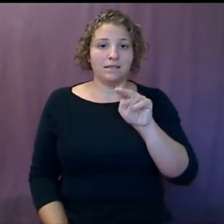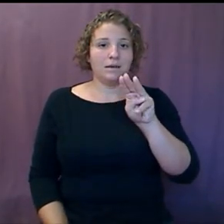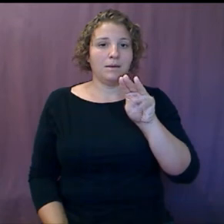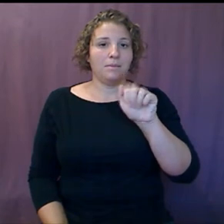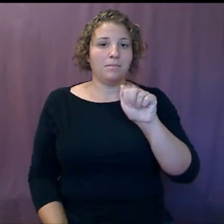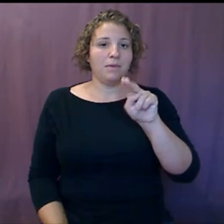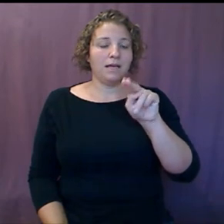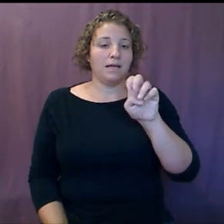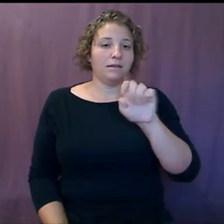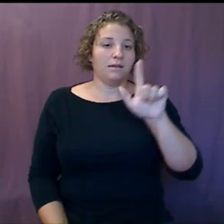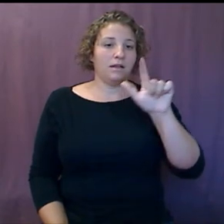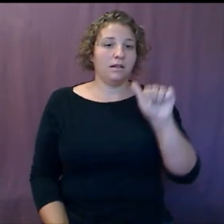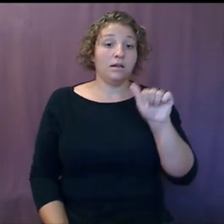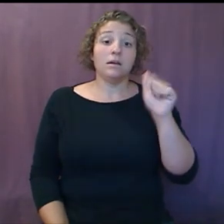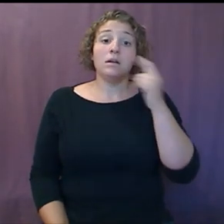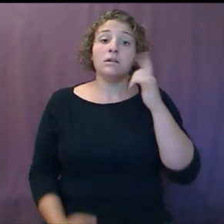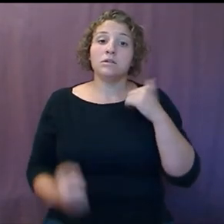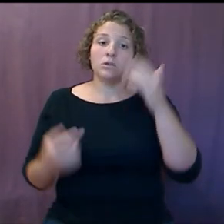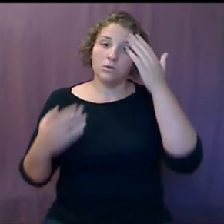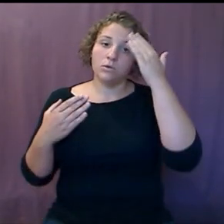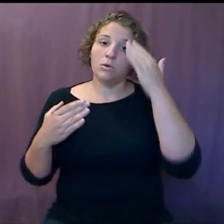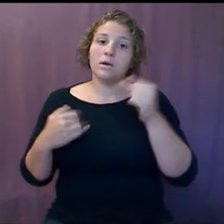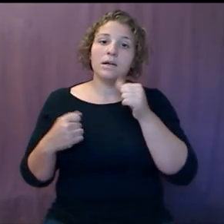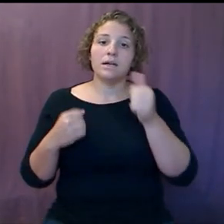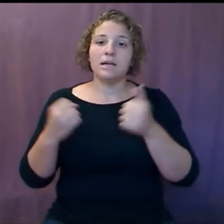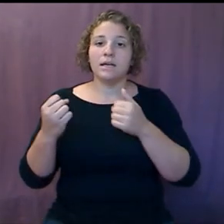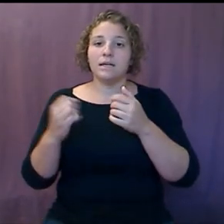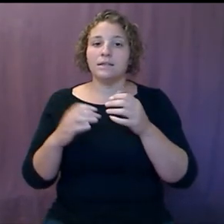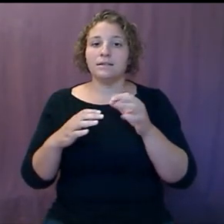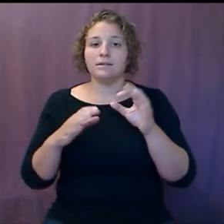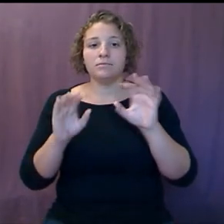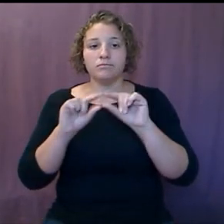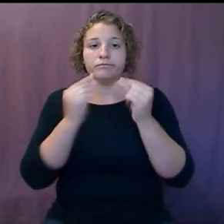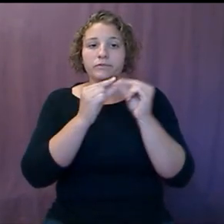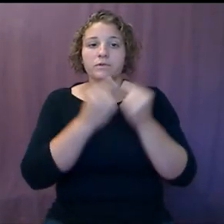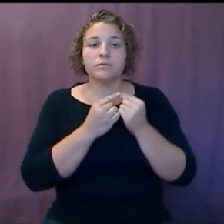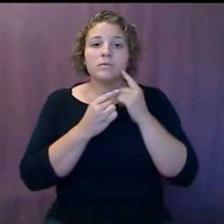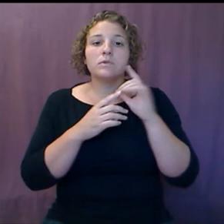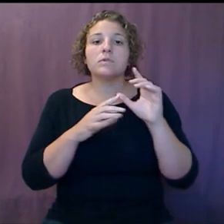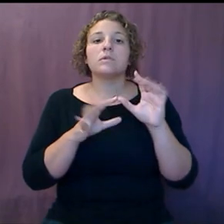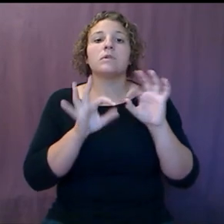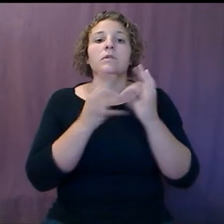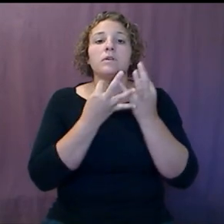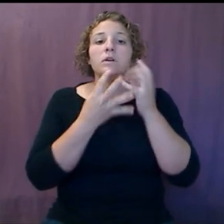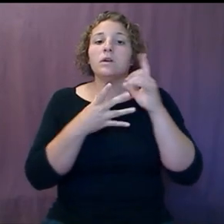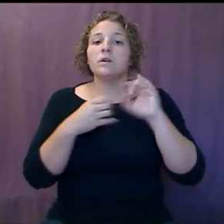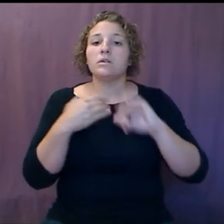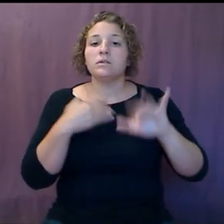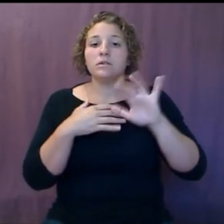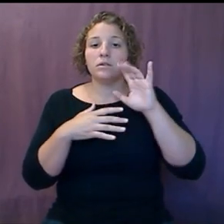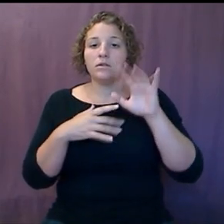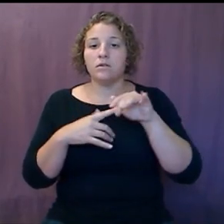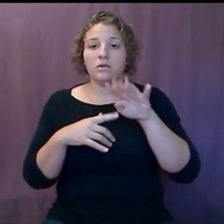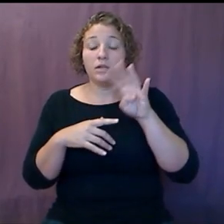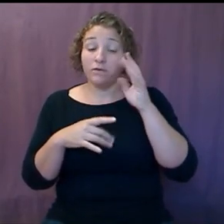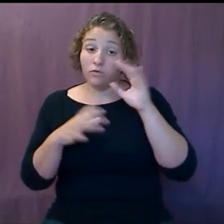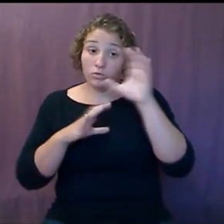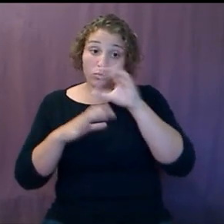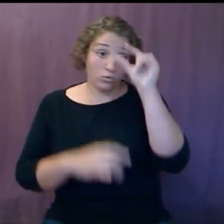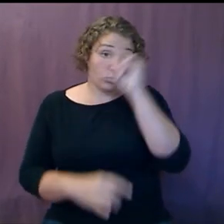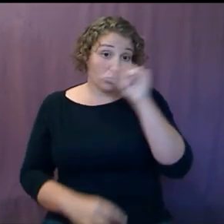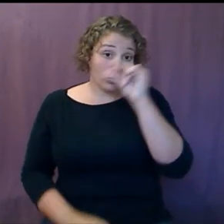nonprofit continues at least in 2011 the last slide I have of this if you will google four six six six four dot com you will get the Nelson